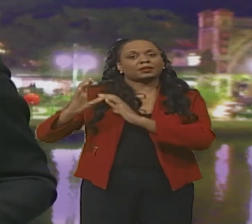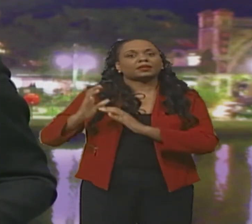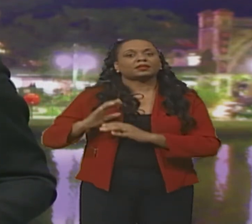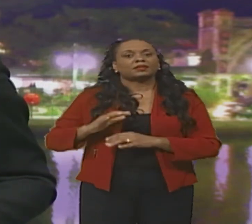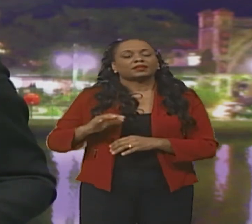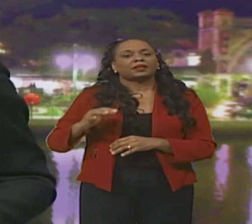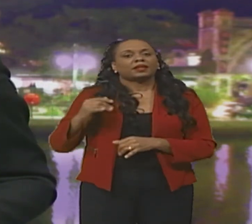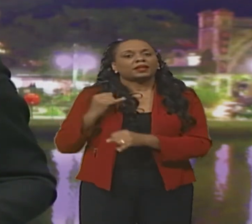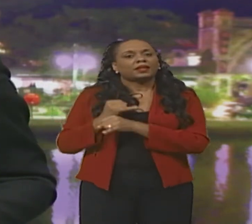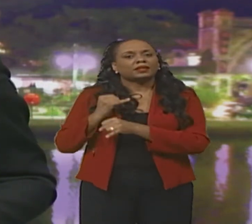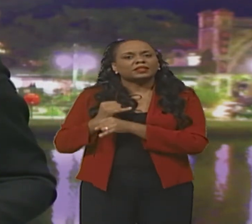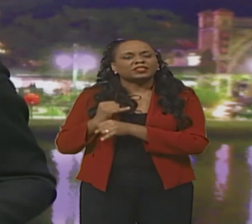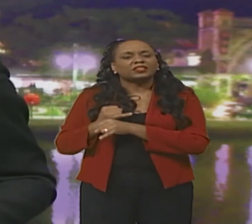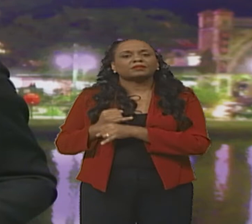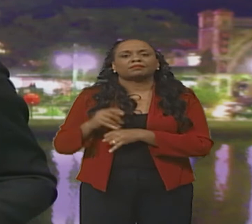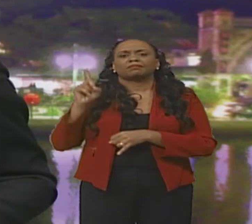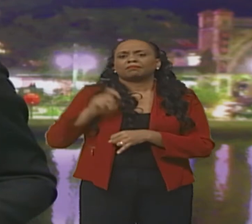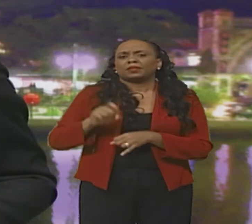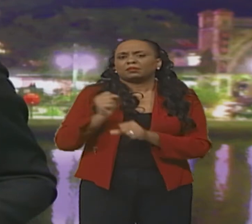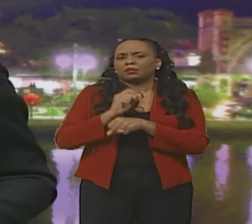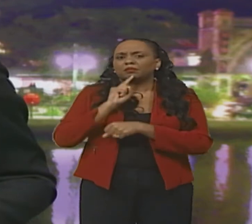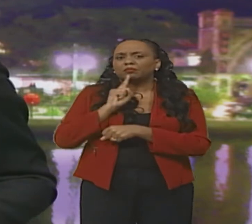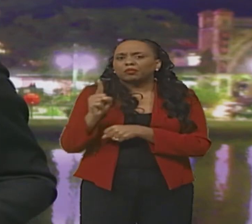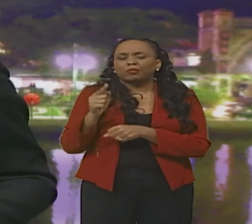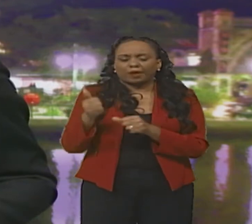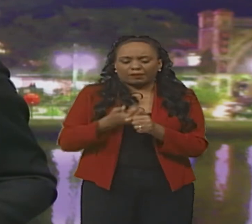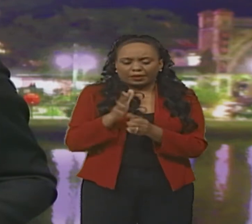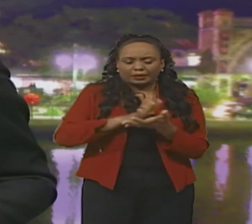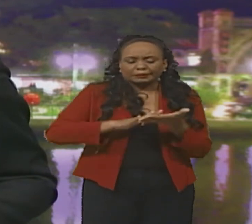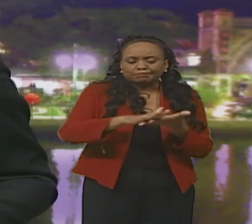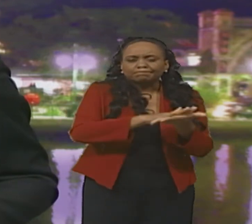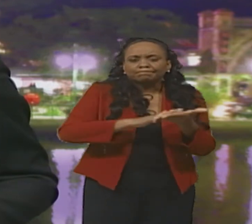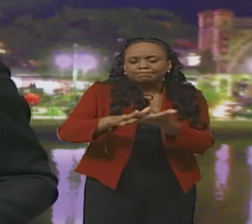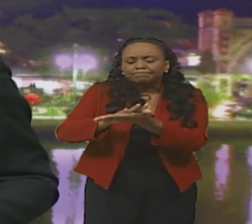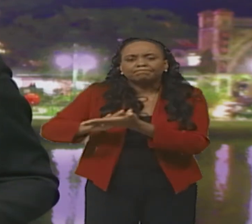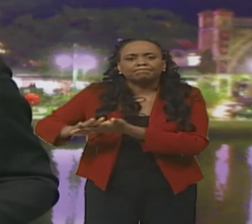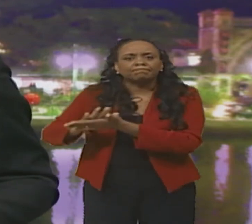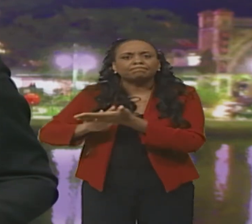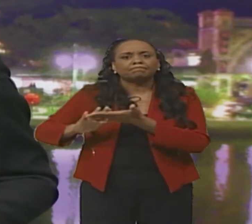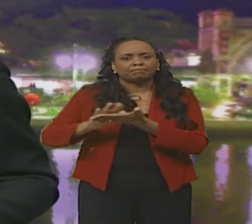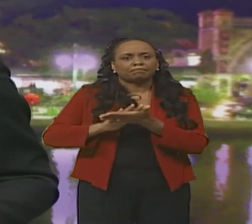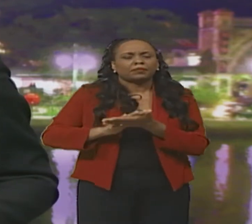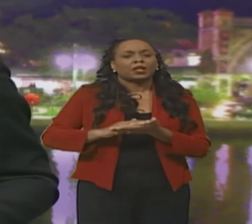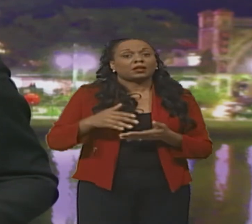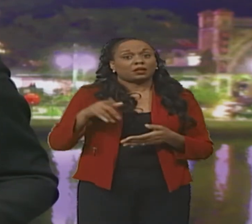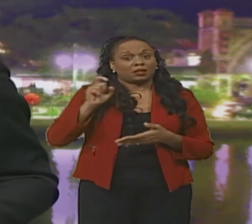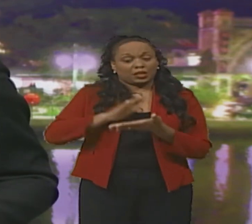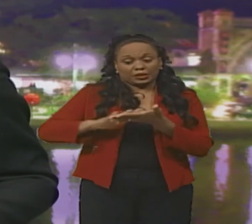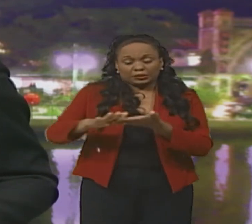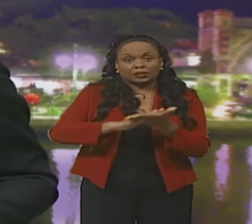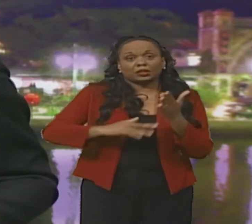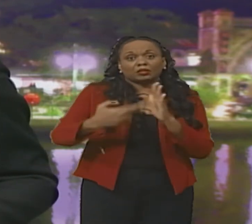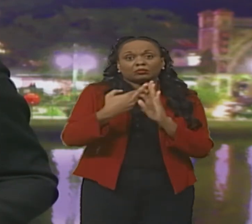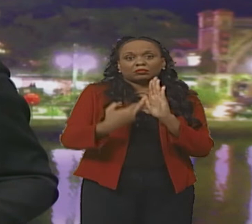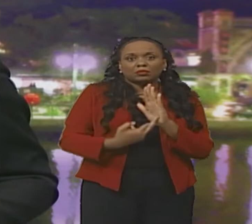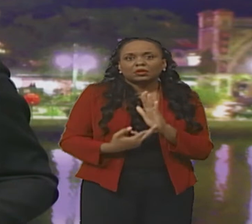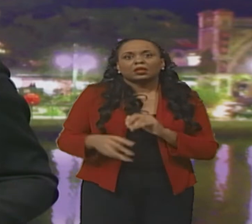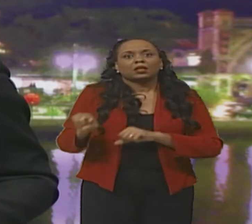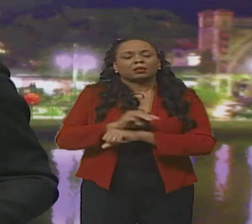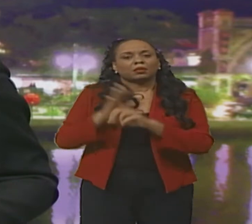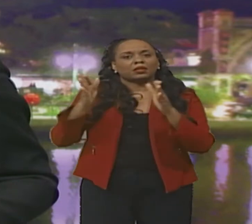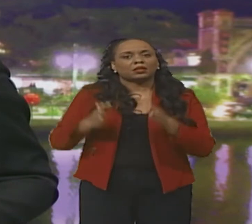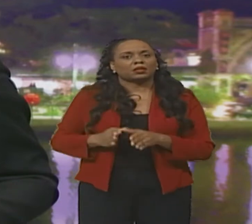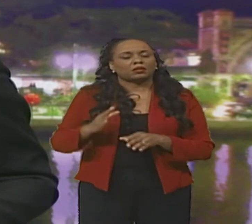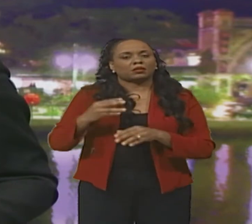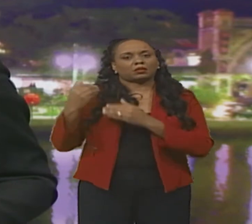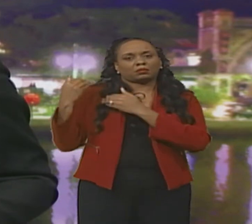must ensure sanitary and phytosanitary measures are in place. And Minister of Agriculture and Food Security Indar Weir believes there's a